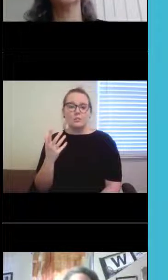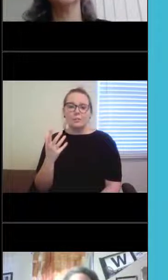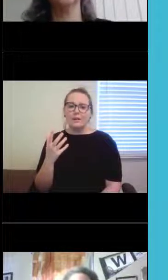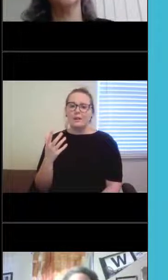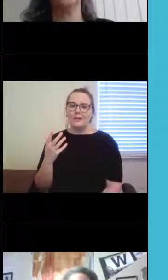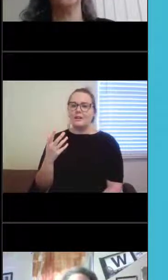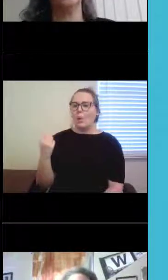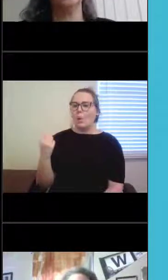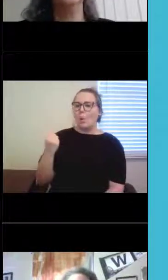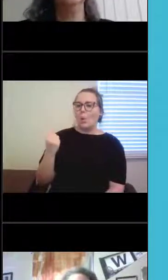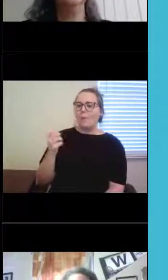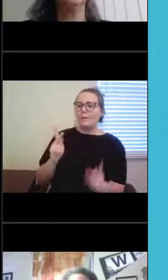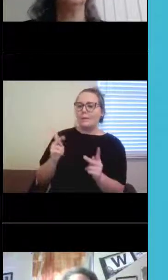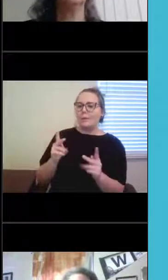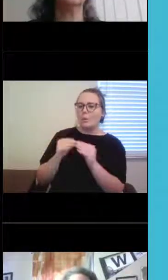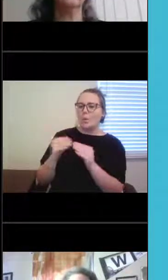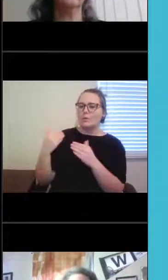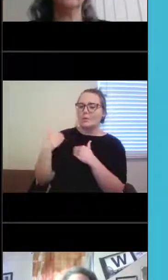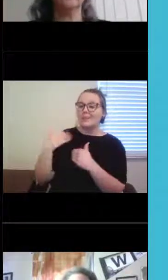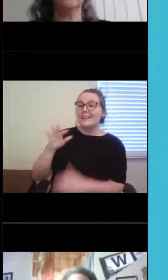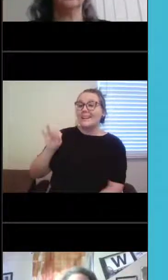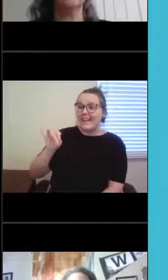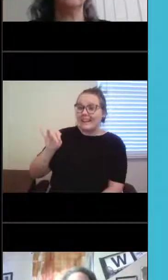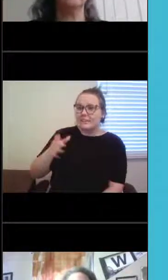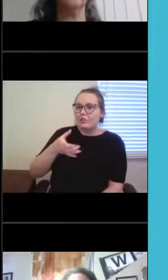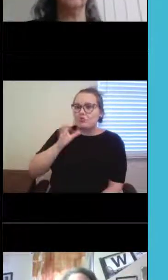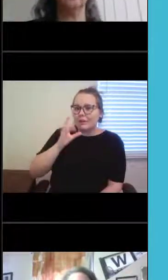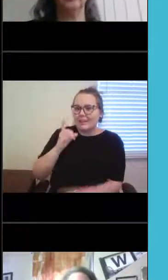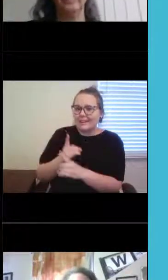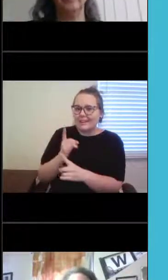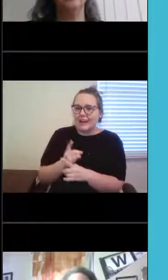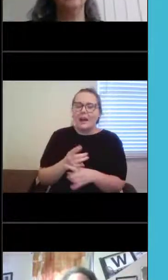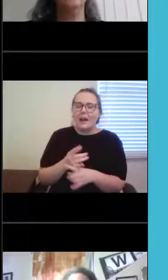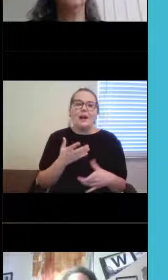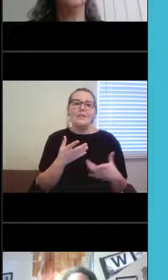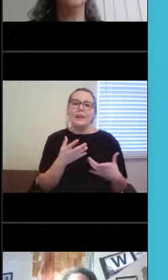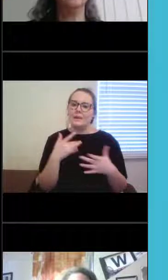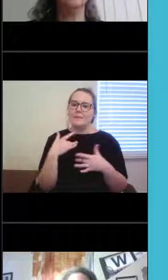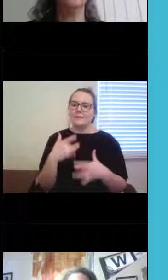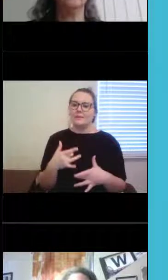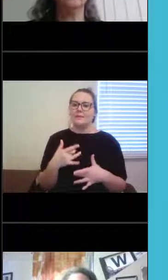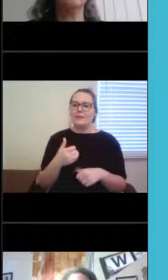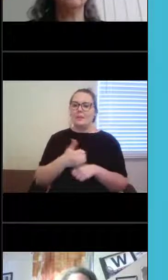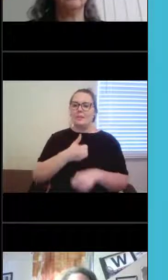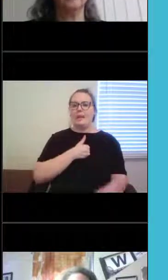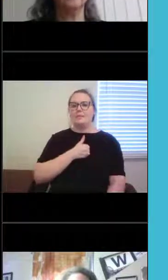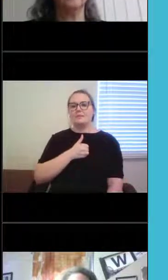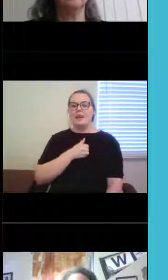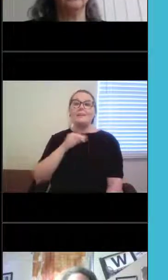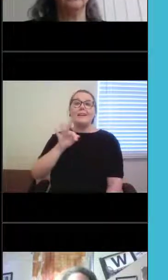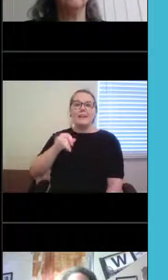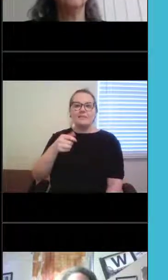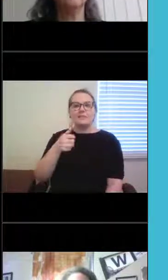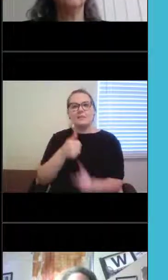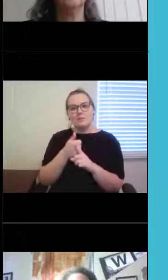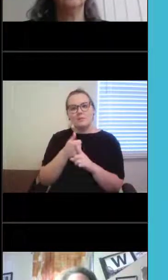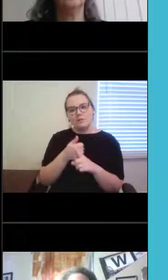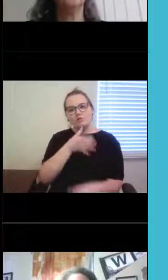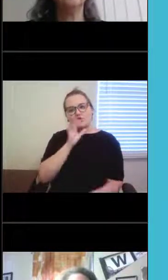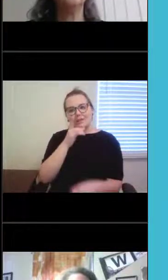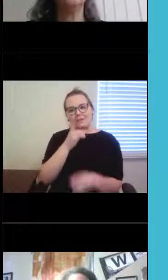more responsible if they were drinking, and victims tend to also engage in a lot of self-blame for these types of